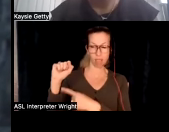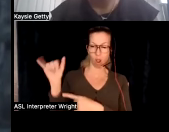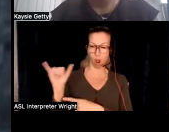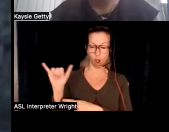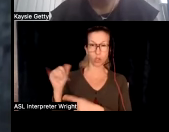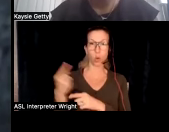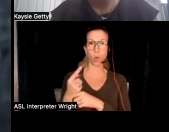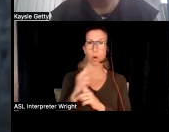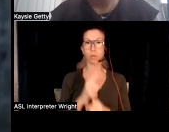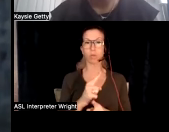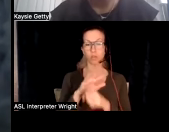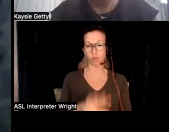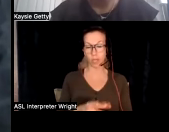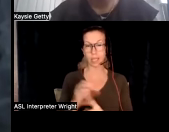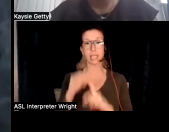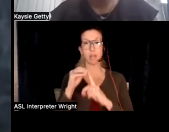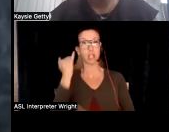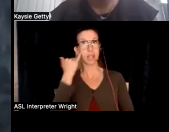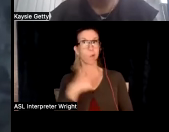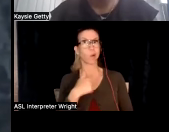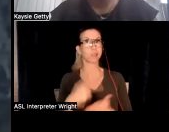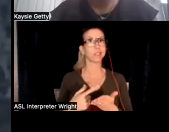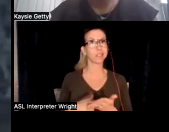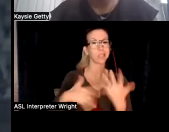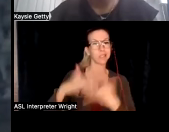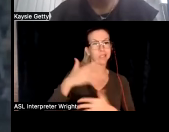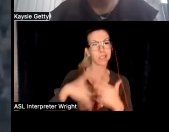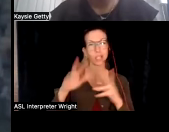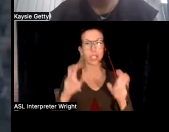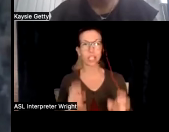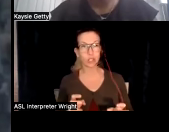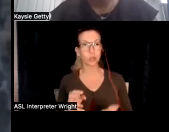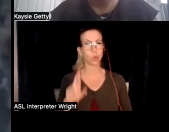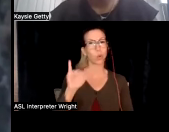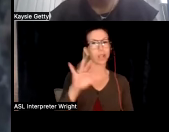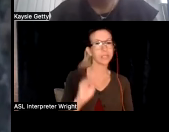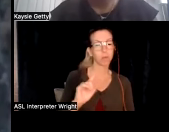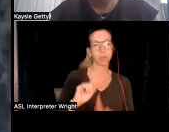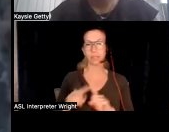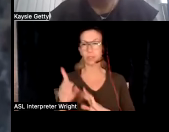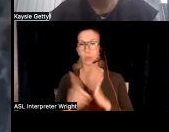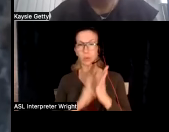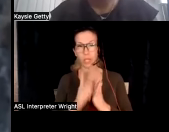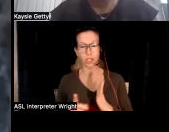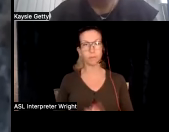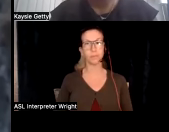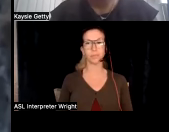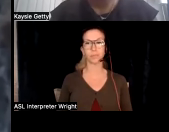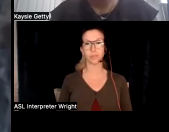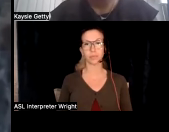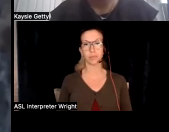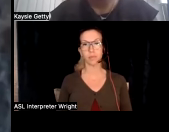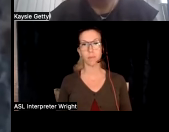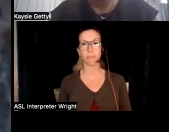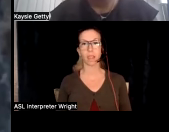stress, especially if you're talking about societal factors like racism or other forms of discrimination. But I also, for those of you, and it sounds like it